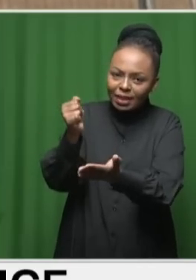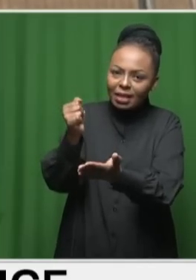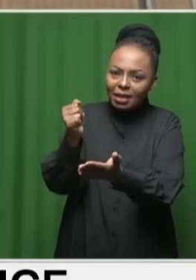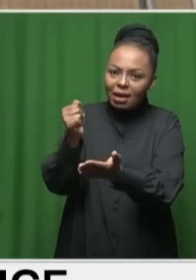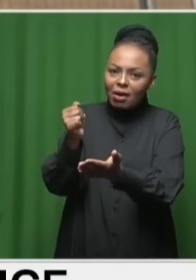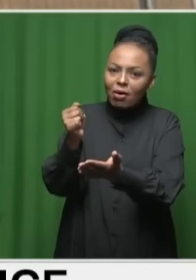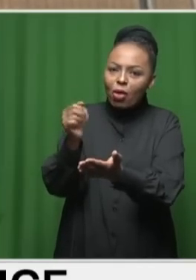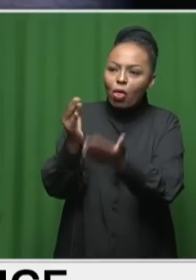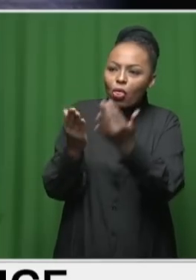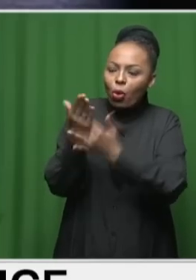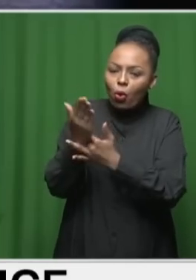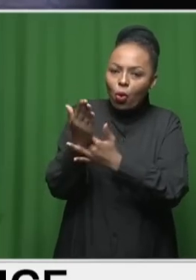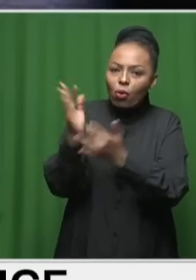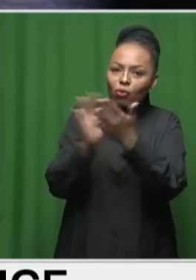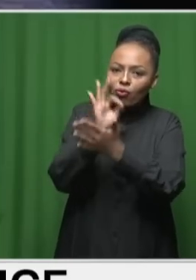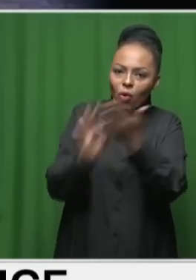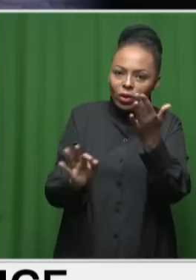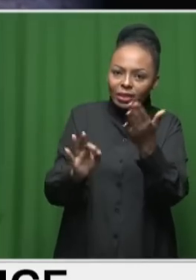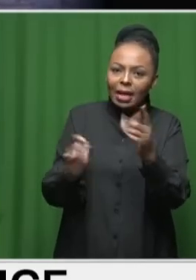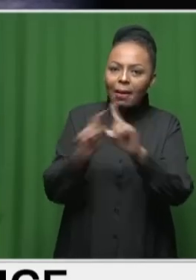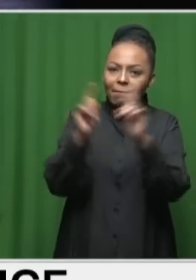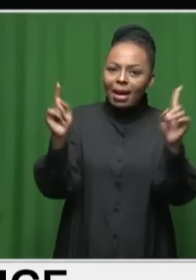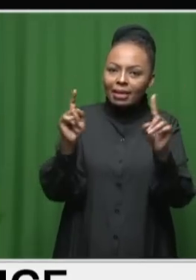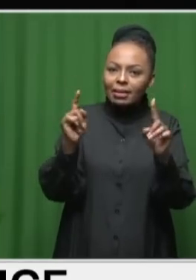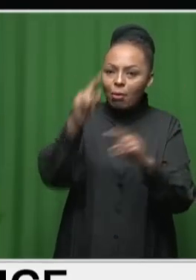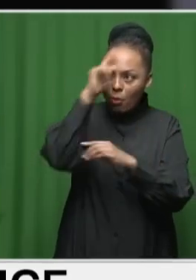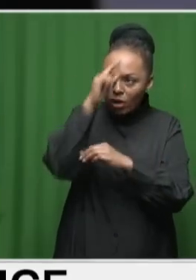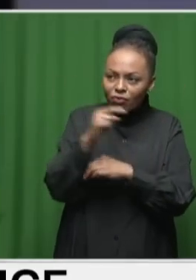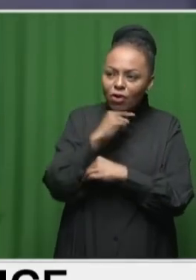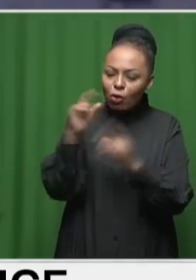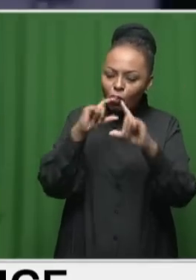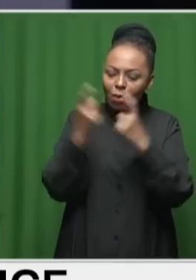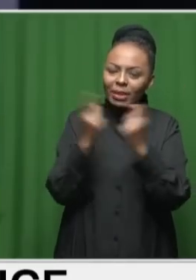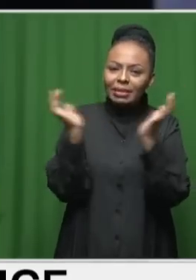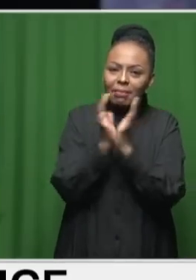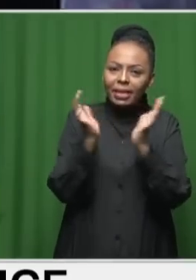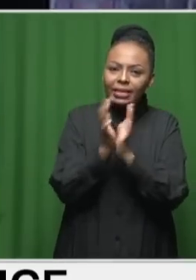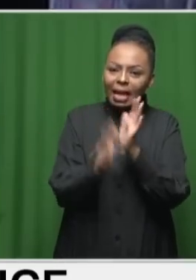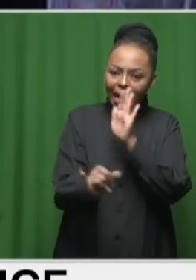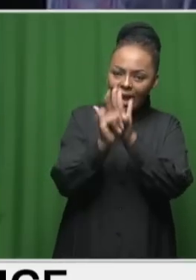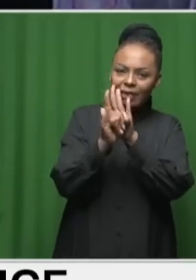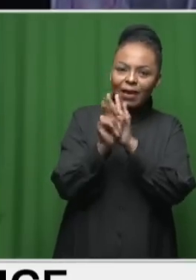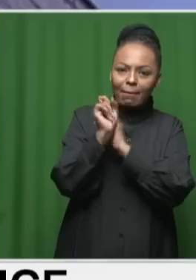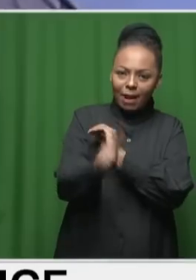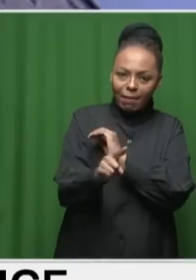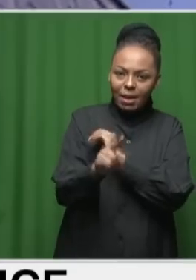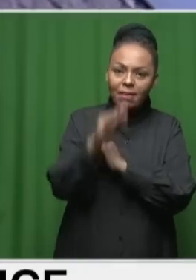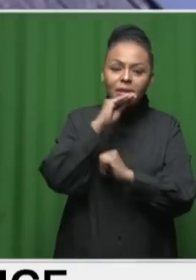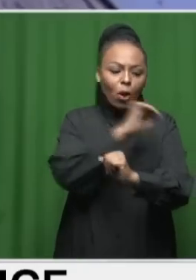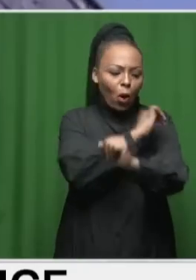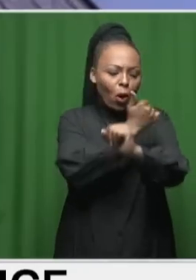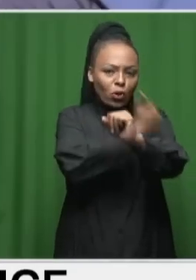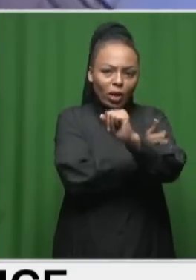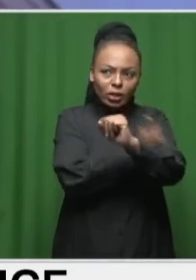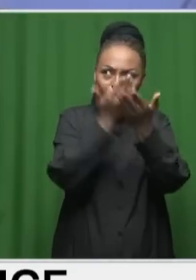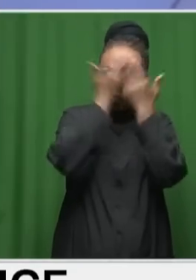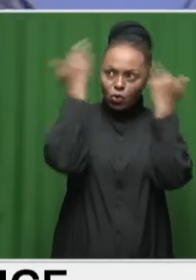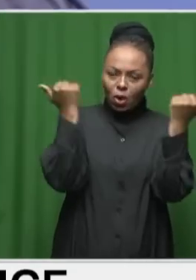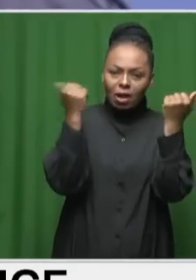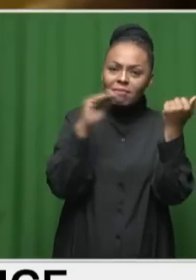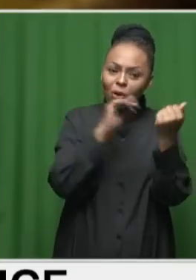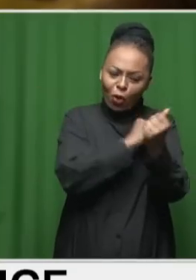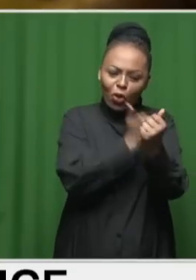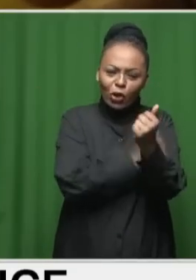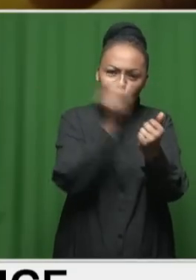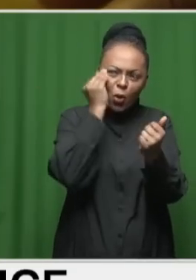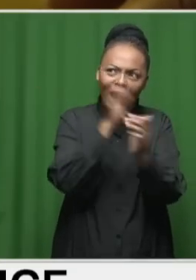votes. This came out of a portfolio committee meeting, so it's not as though the authorities don't know what's going